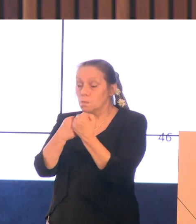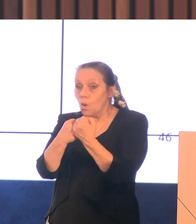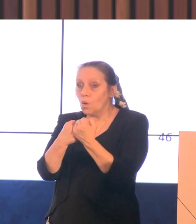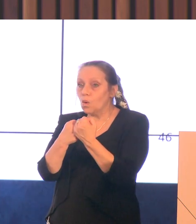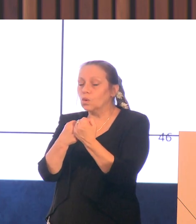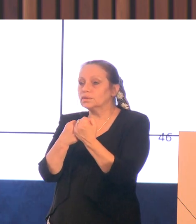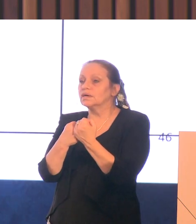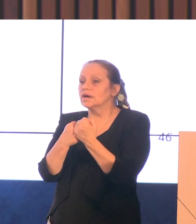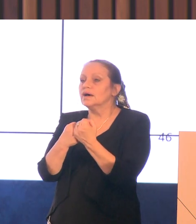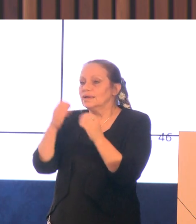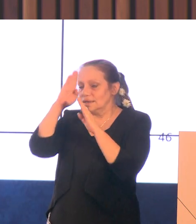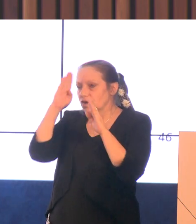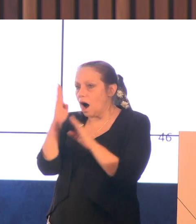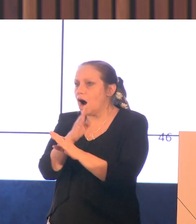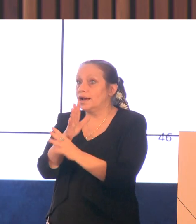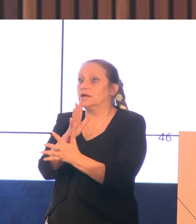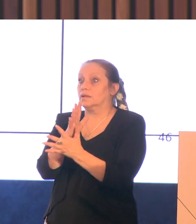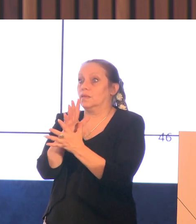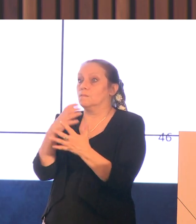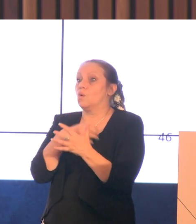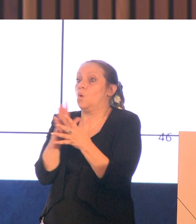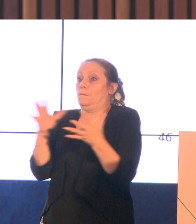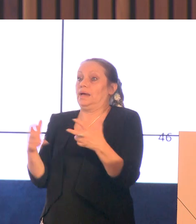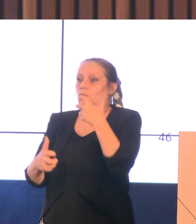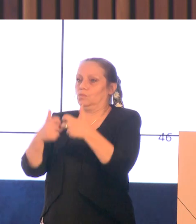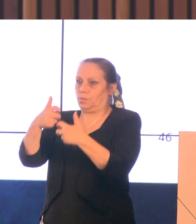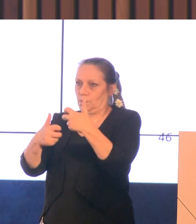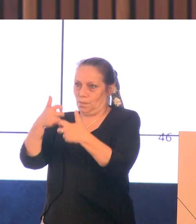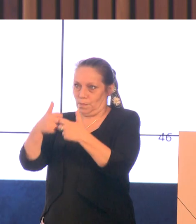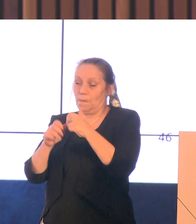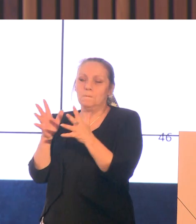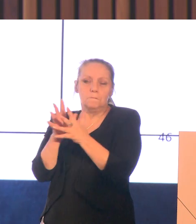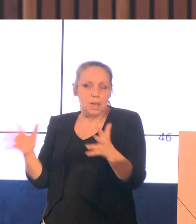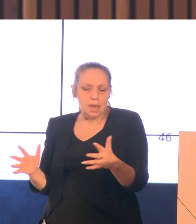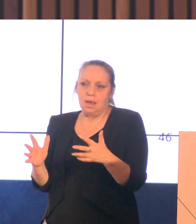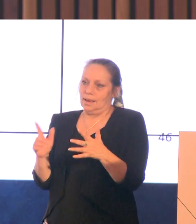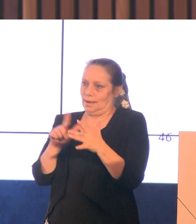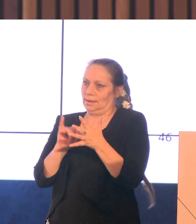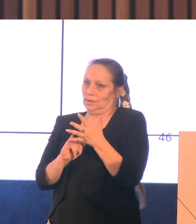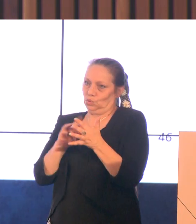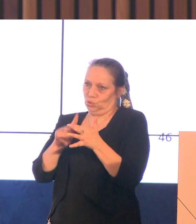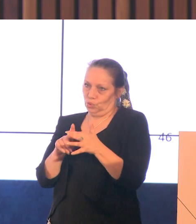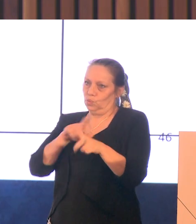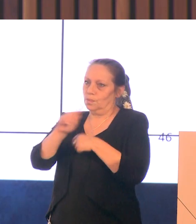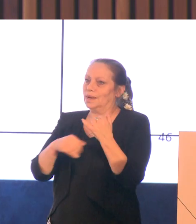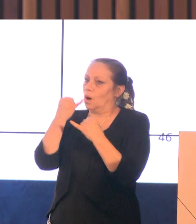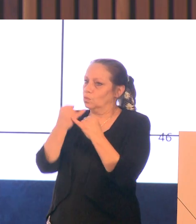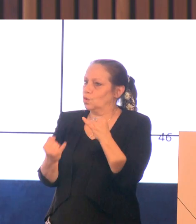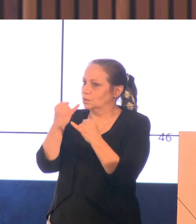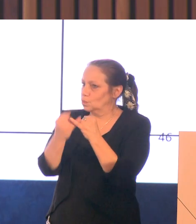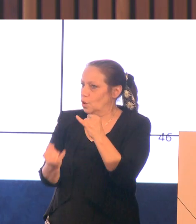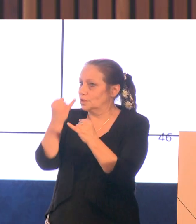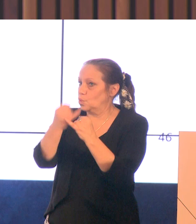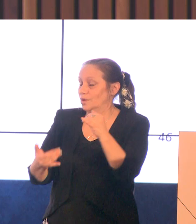the full effects of these problems. This is a major issue, which will only get worse under